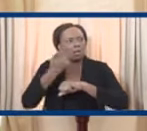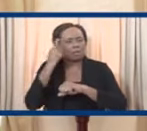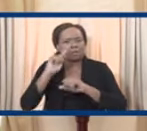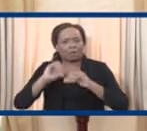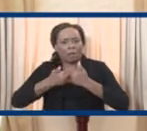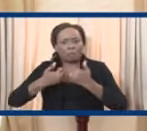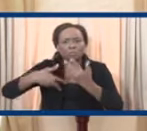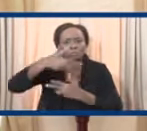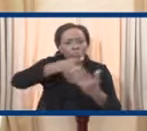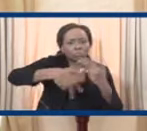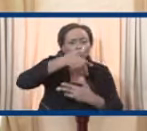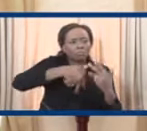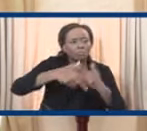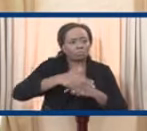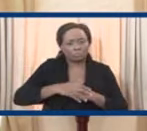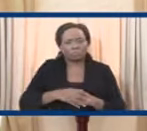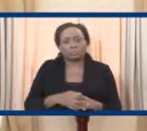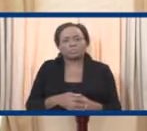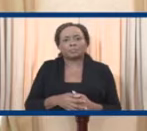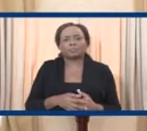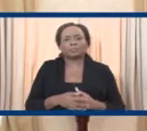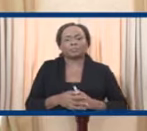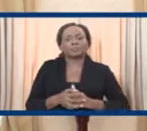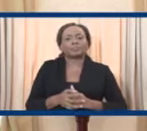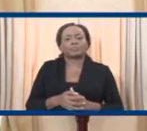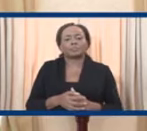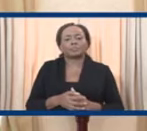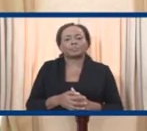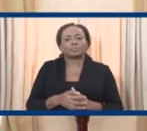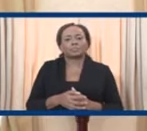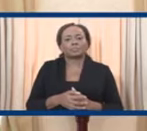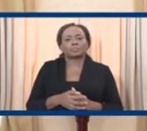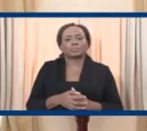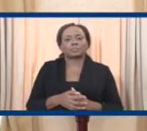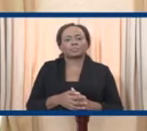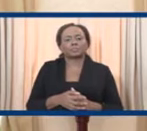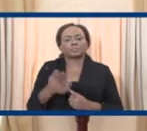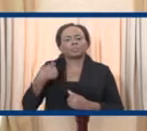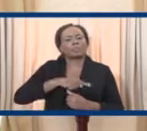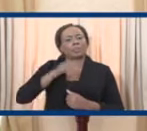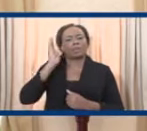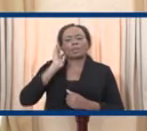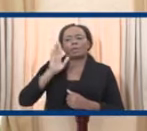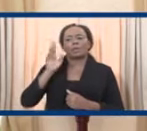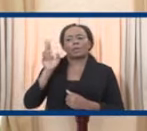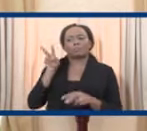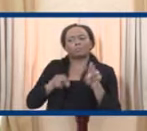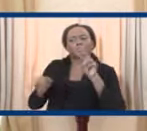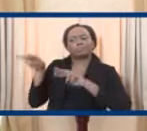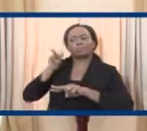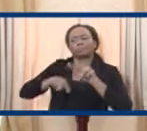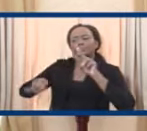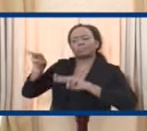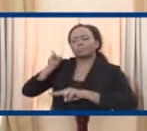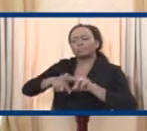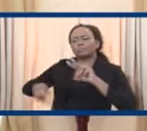and we will implement. Rest assured that we will be monitoring them, as I said, and I have no fear of